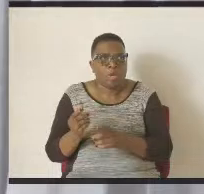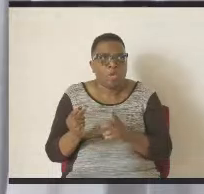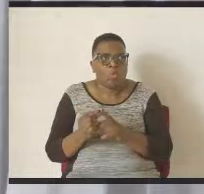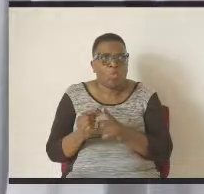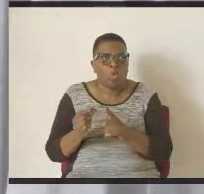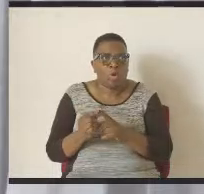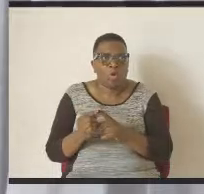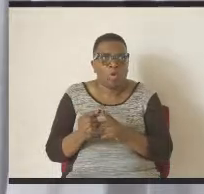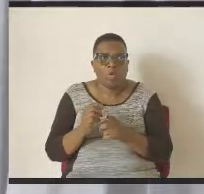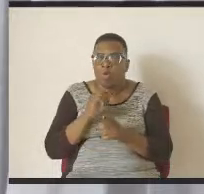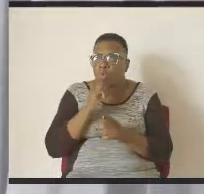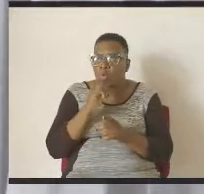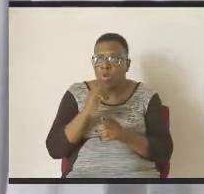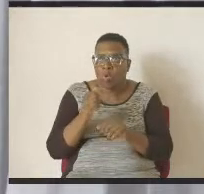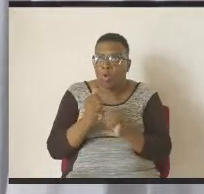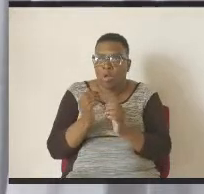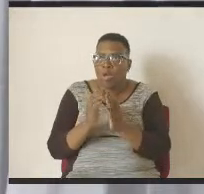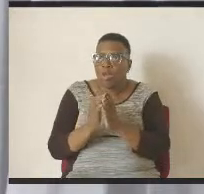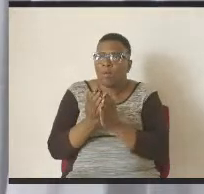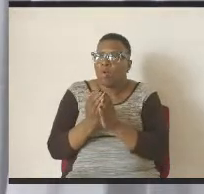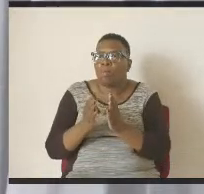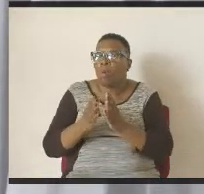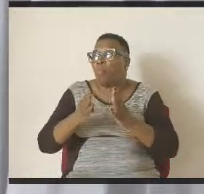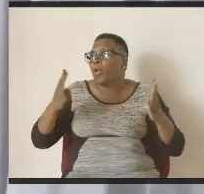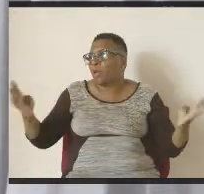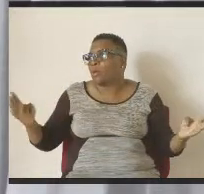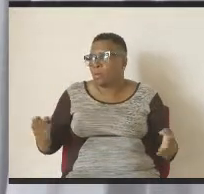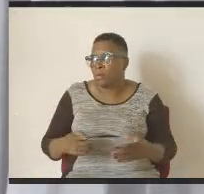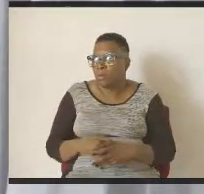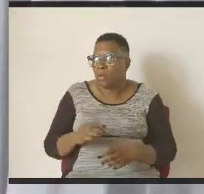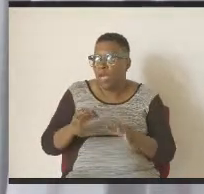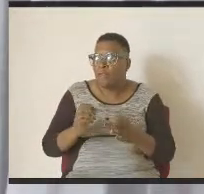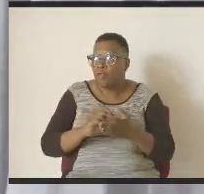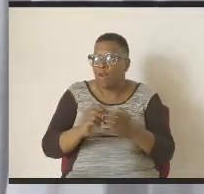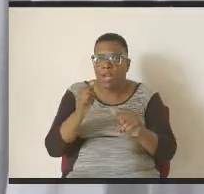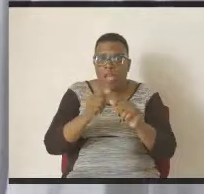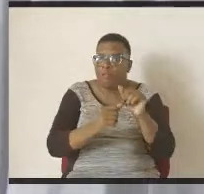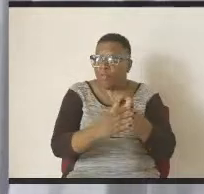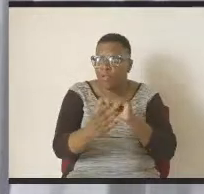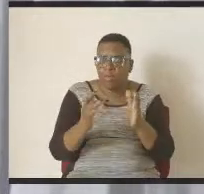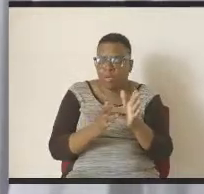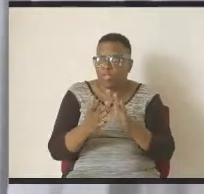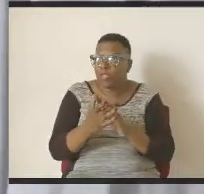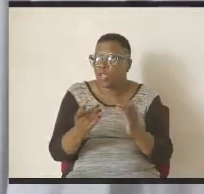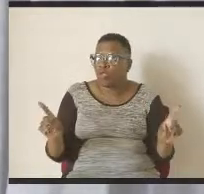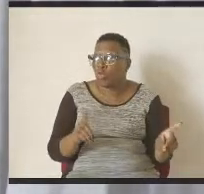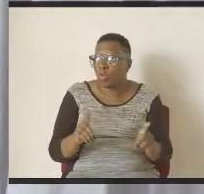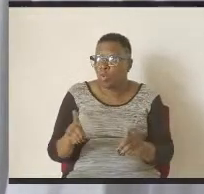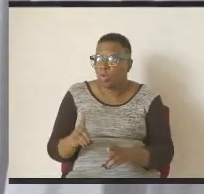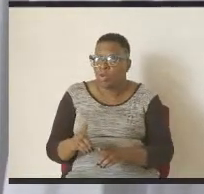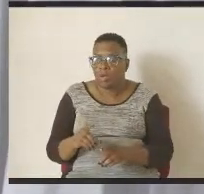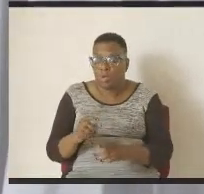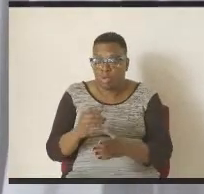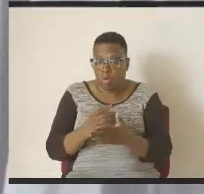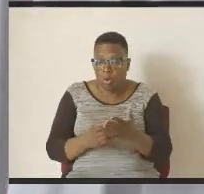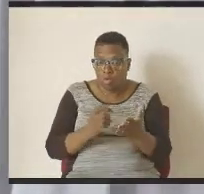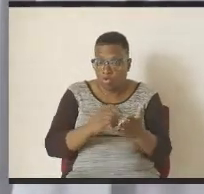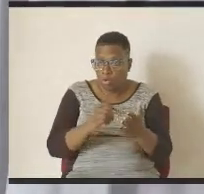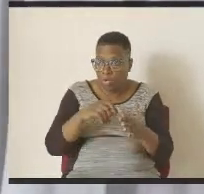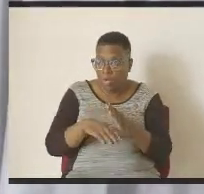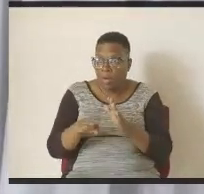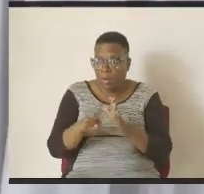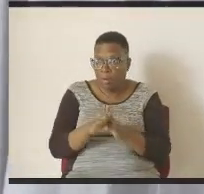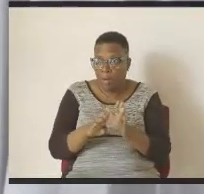Could not contain the books that would have been written. So what is here in the text is